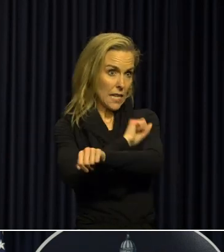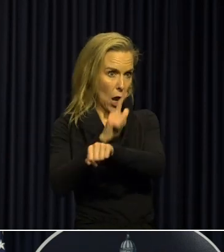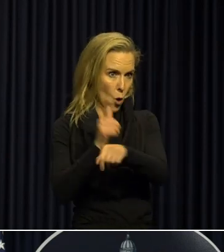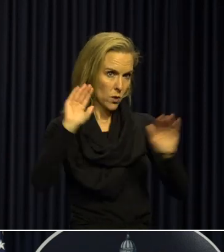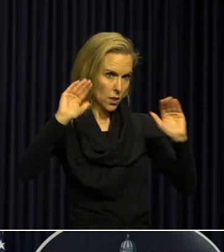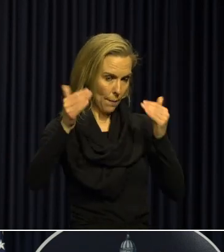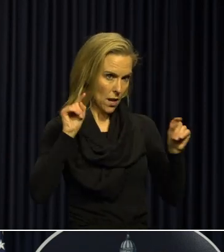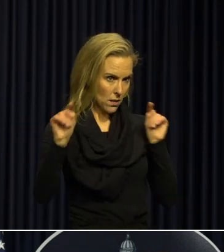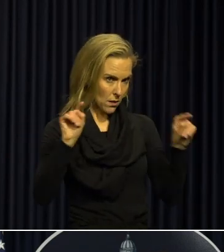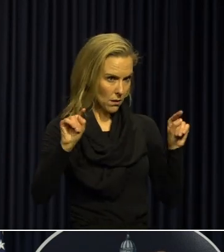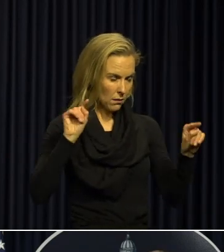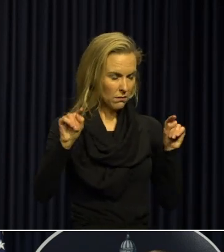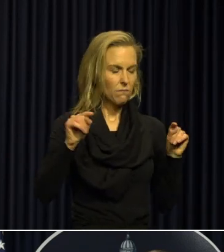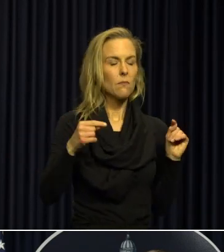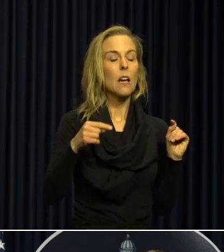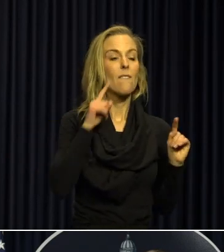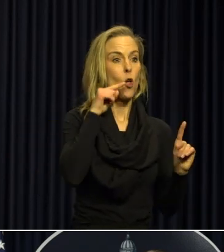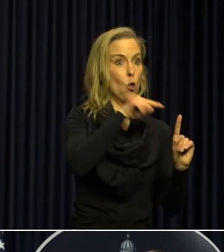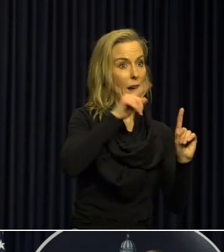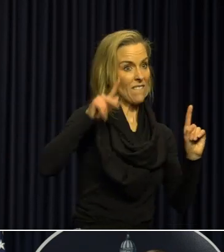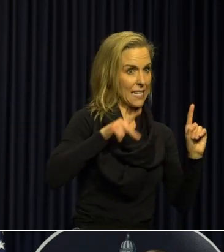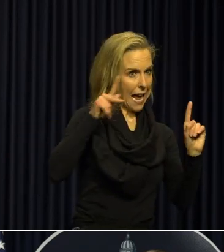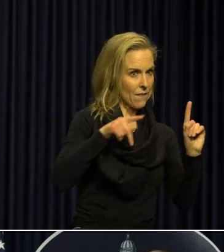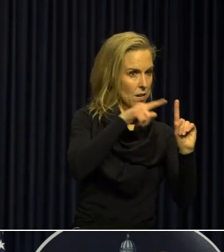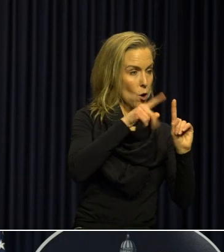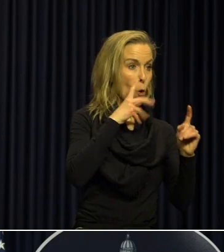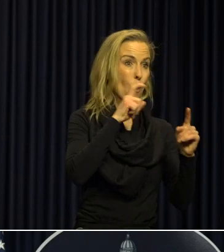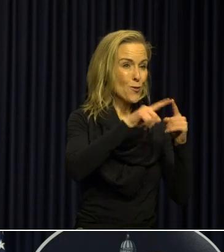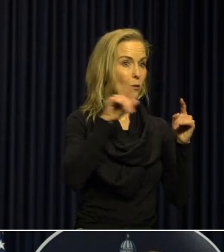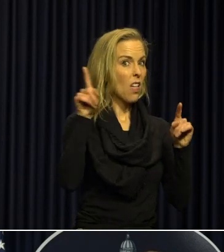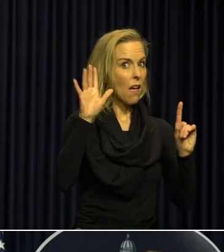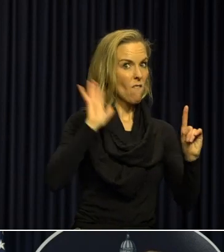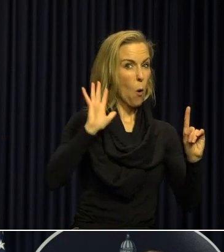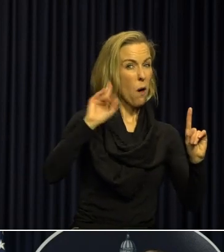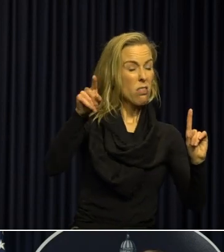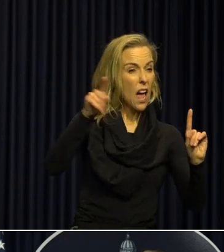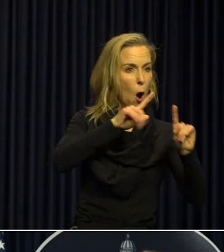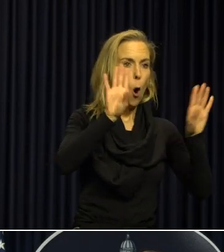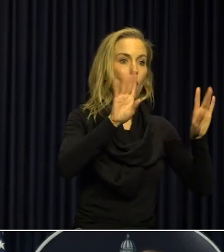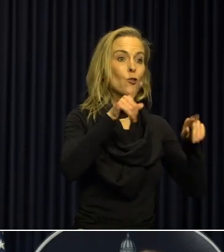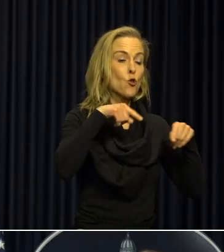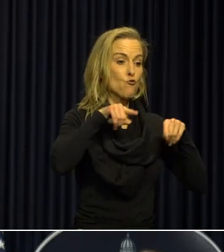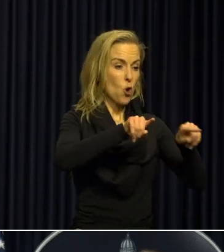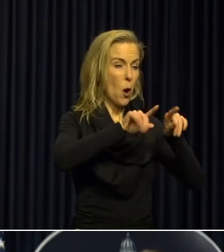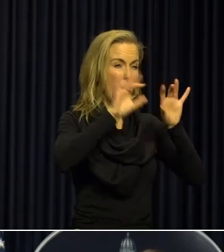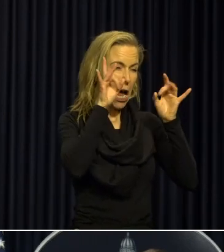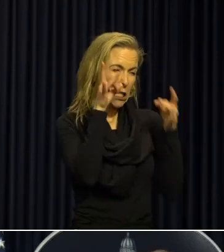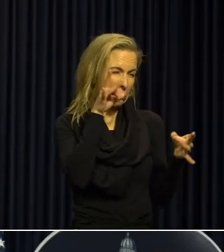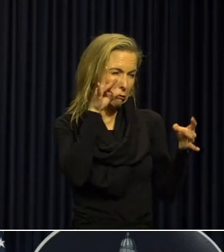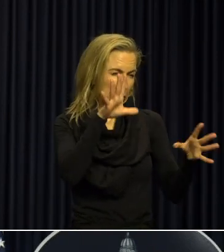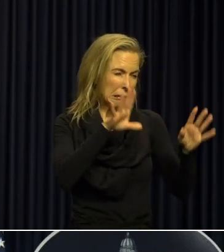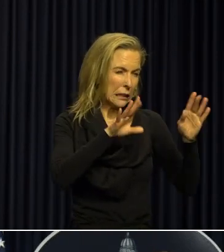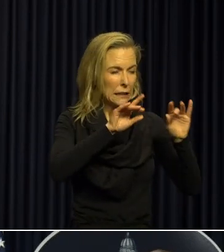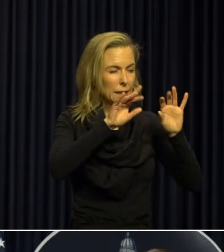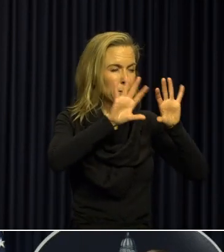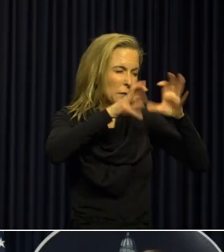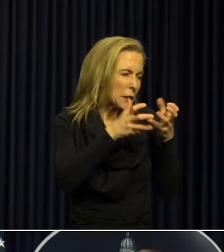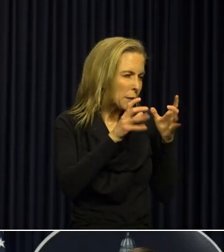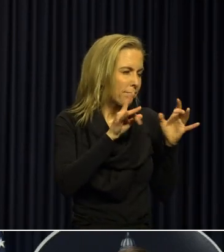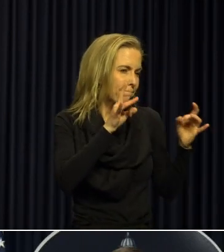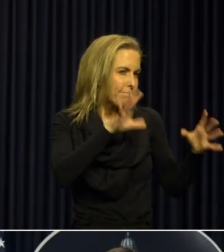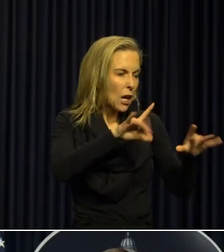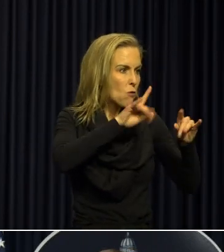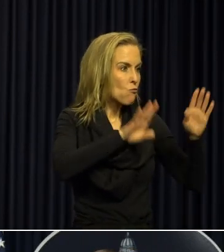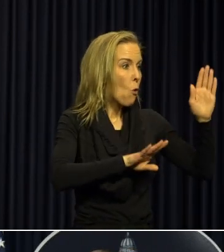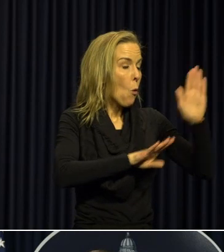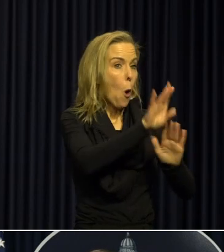to do, if you look at Philadelphia, is reopen at the height of the pandemic. I mean, you wouldn't want, if you were at the top of